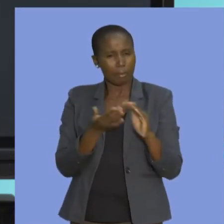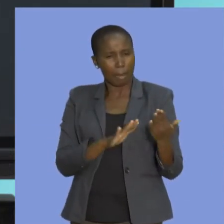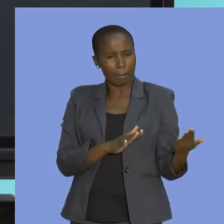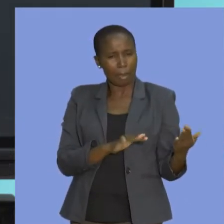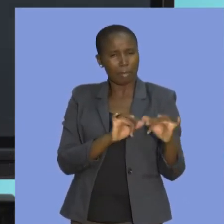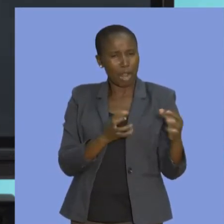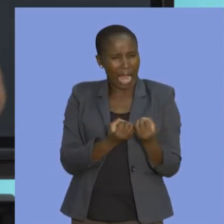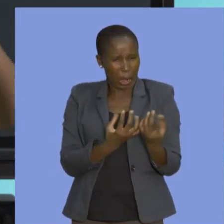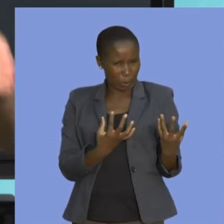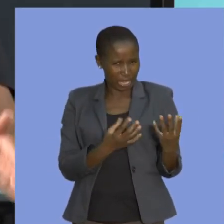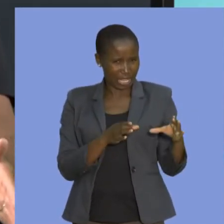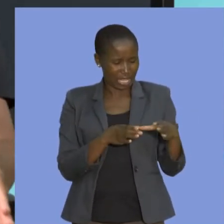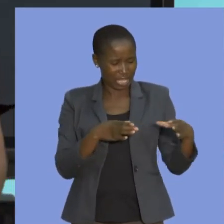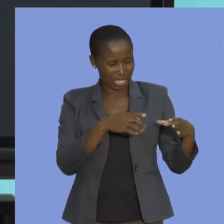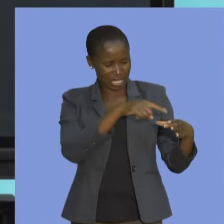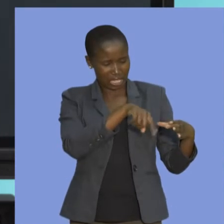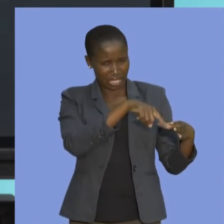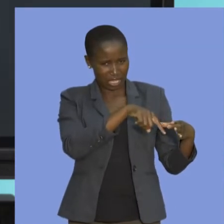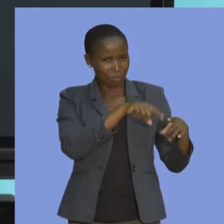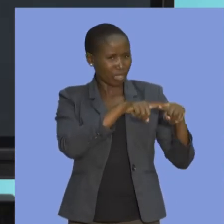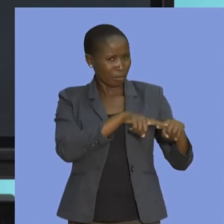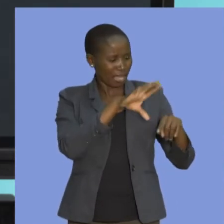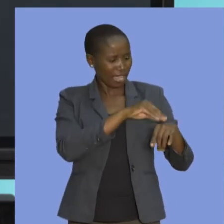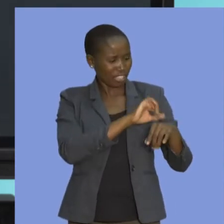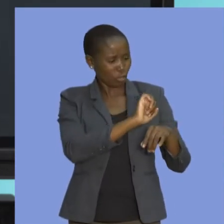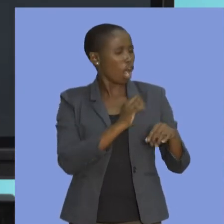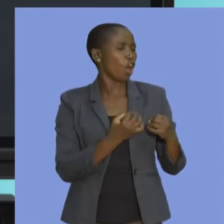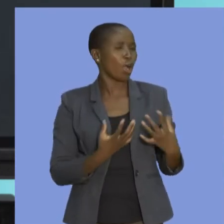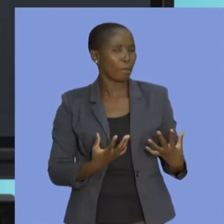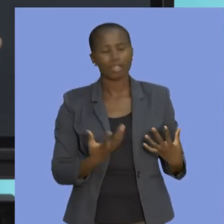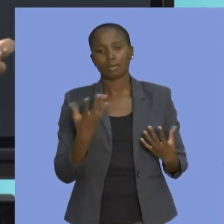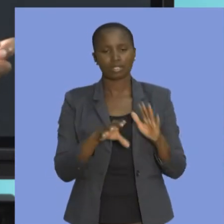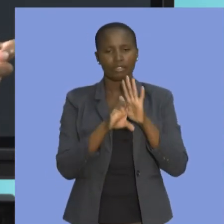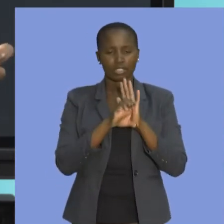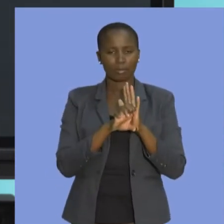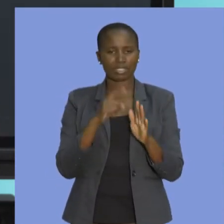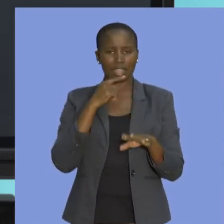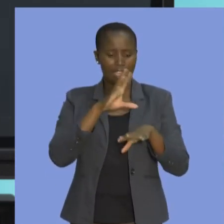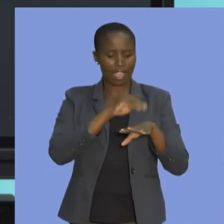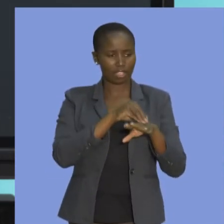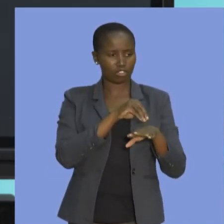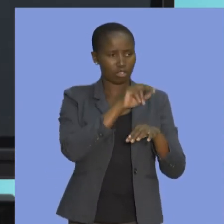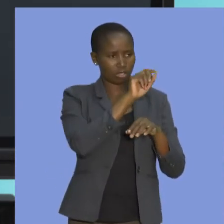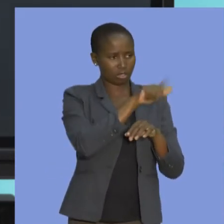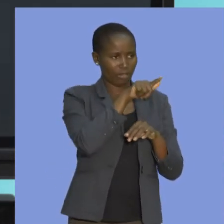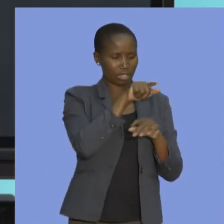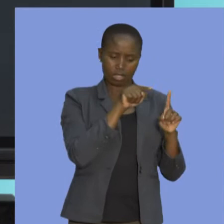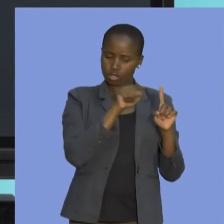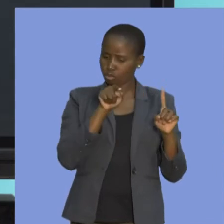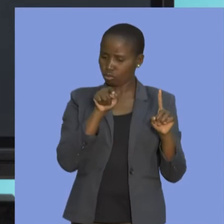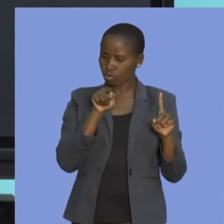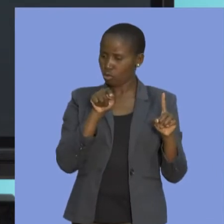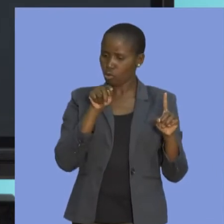the COVID-19 based on age. They'll say 70 to 80, how many